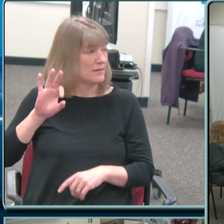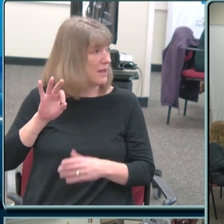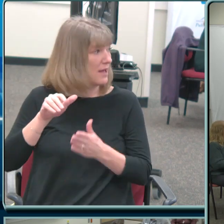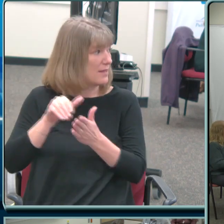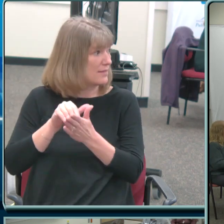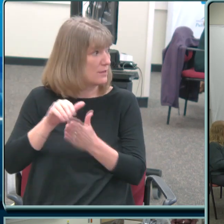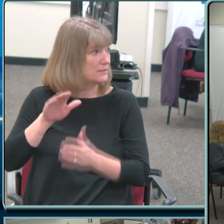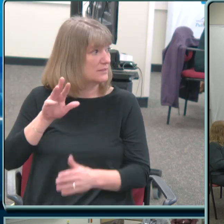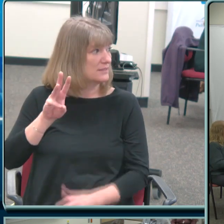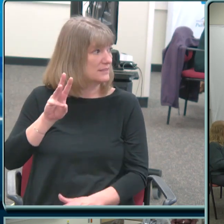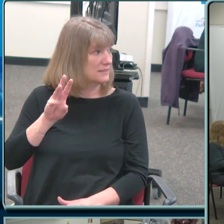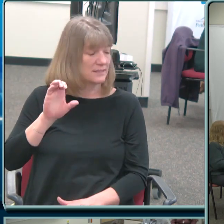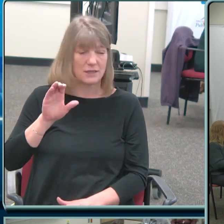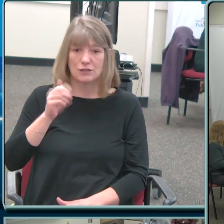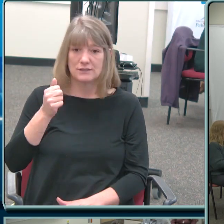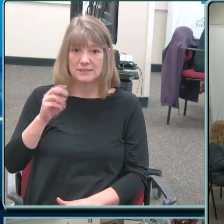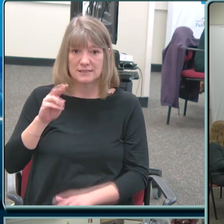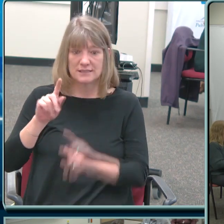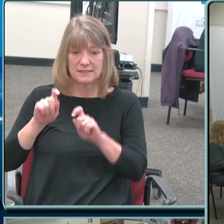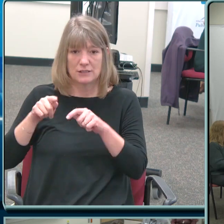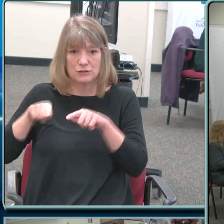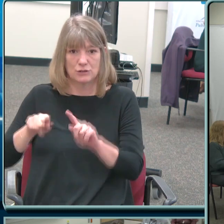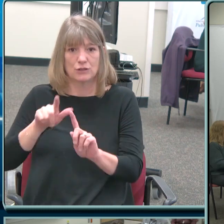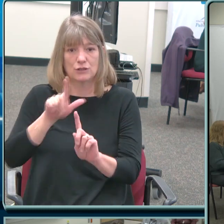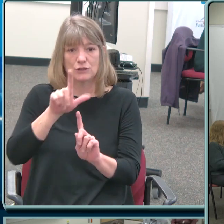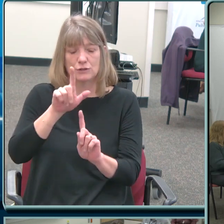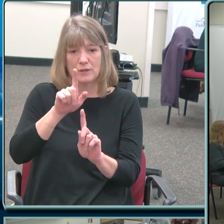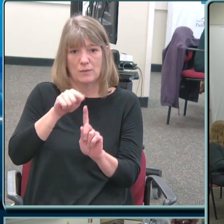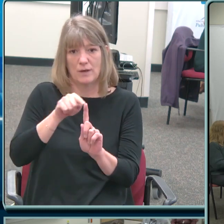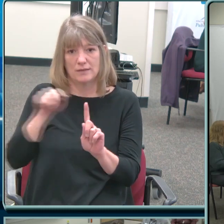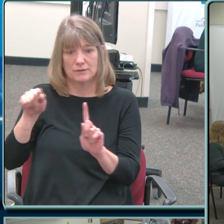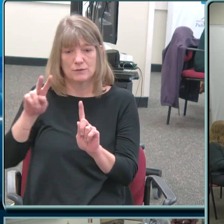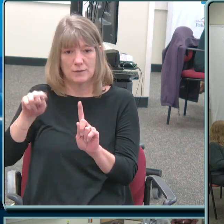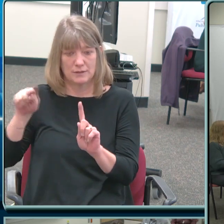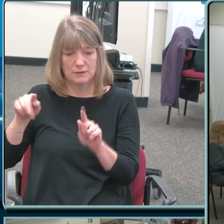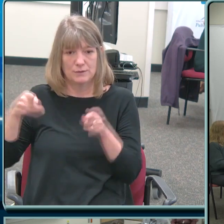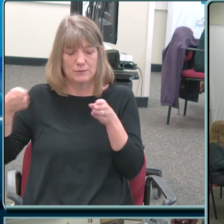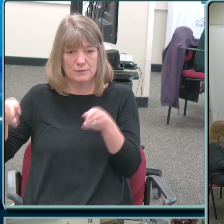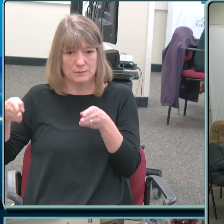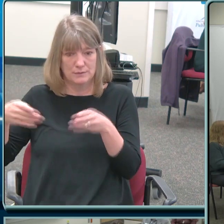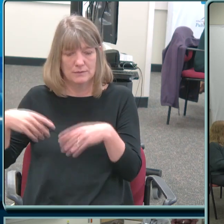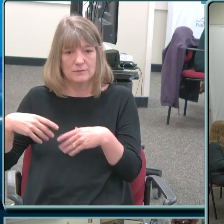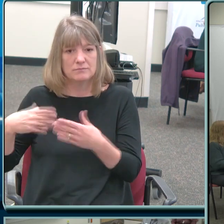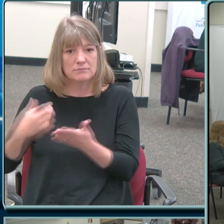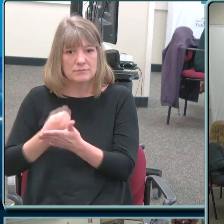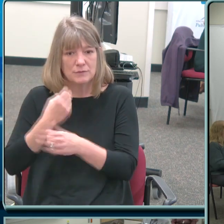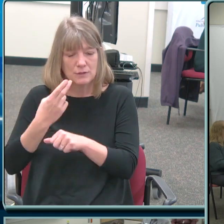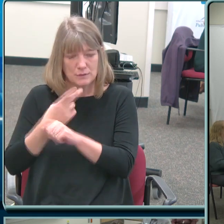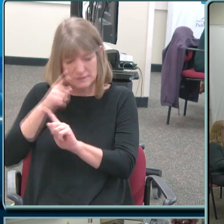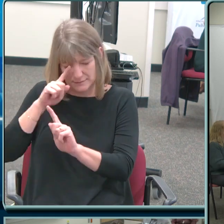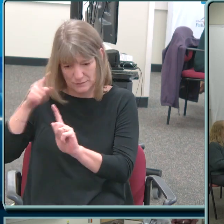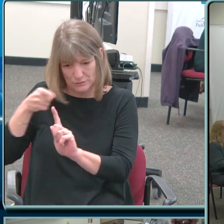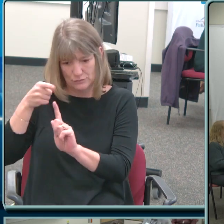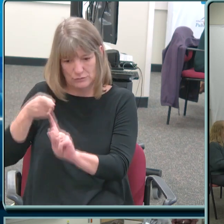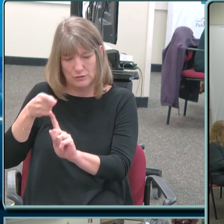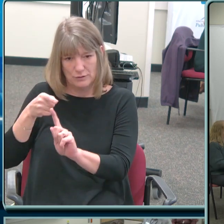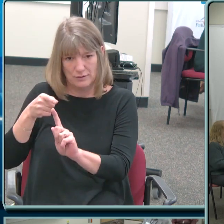9,616 tests during the 2021 to 2022 timeframe, utilizing a targeted